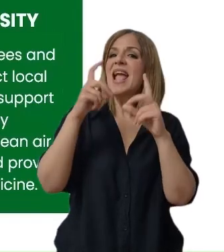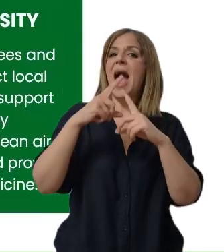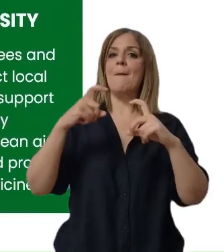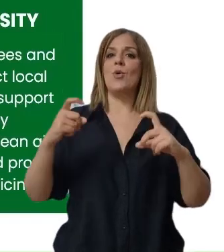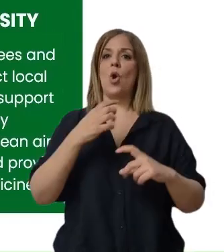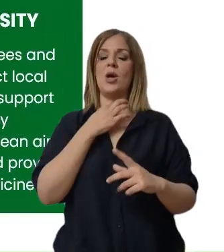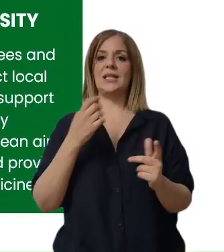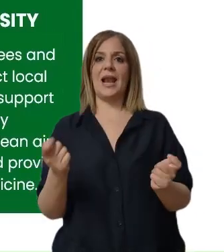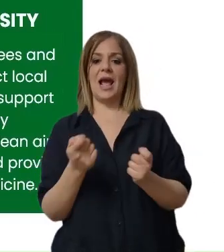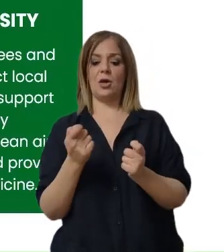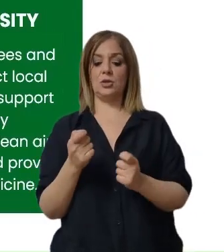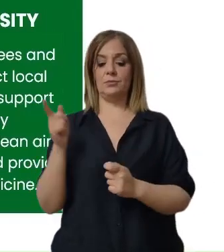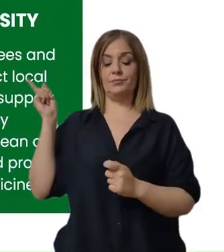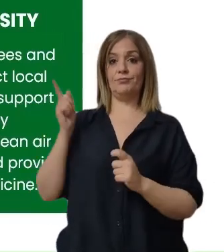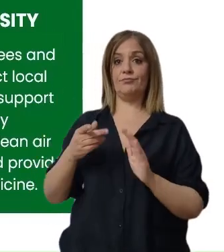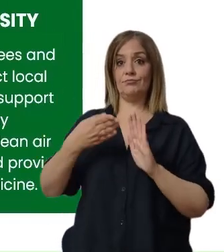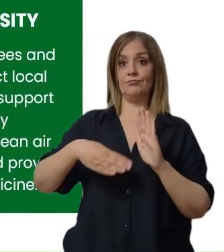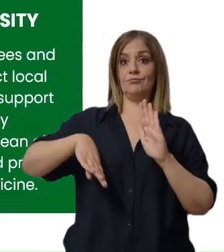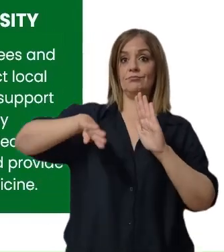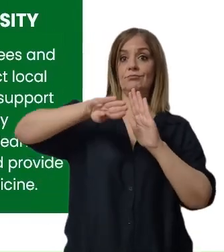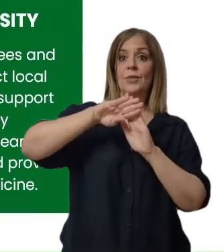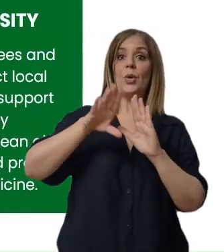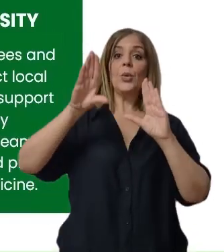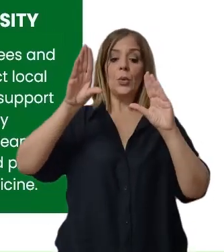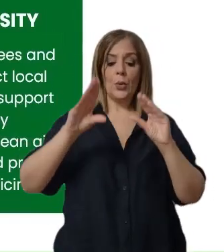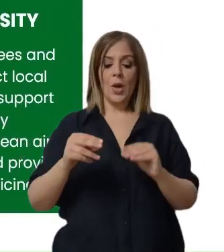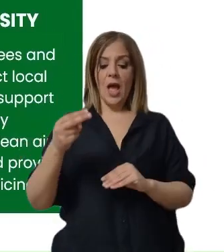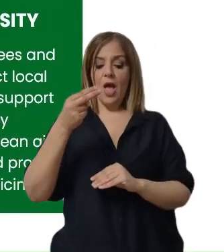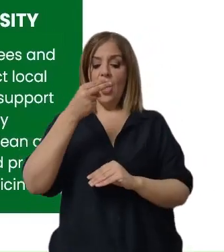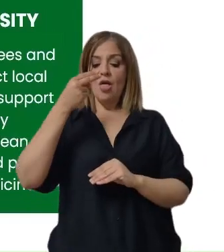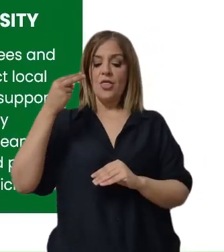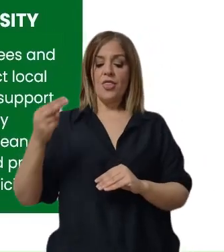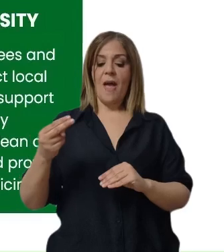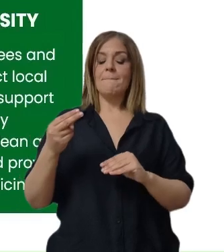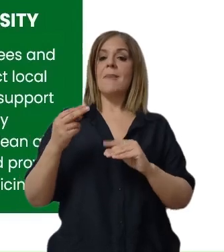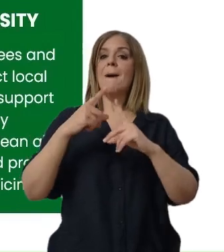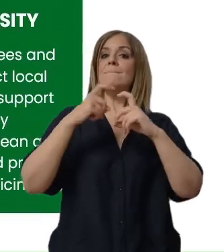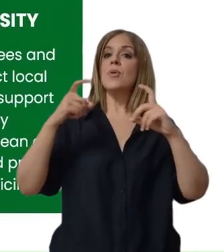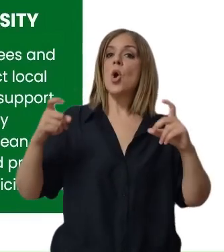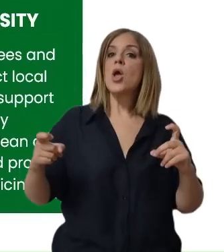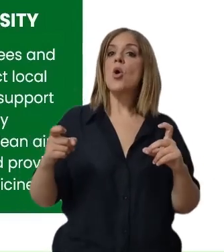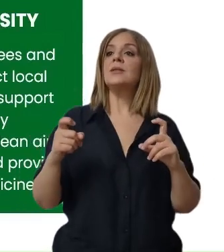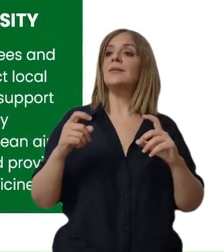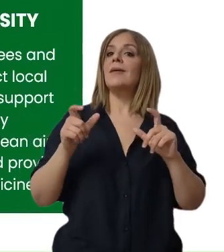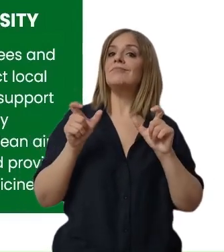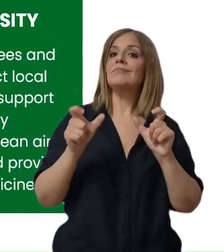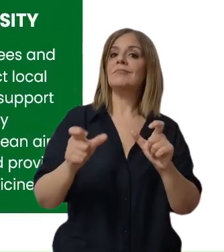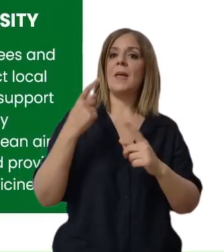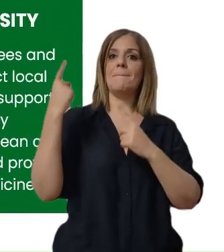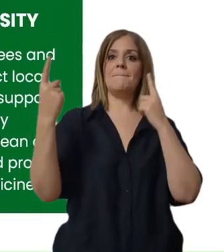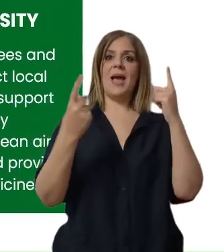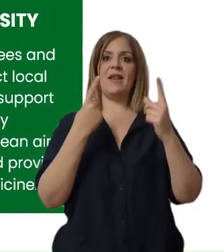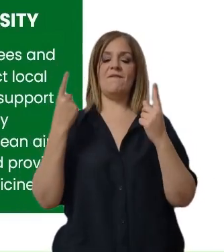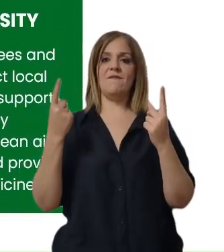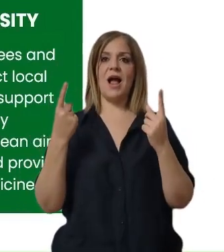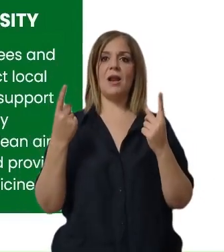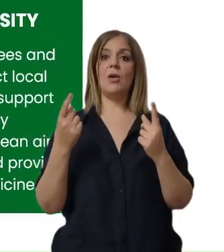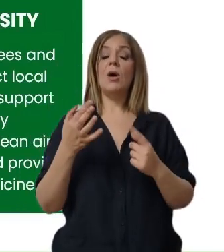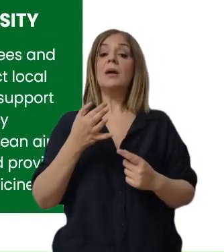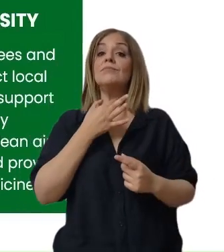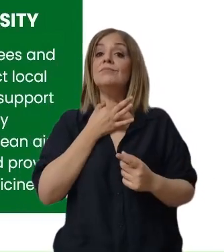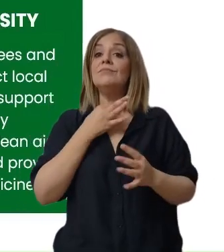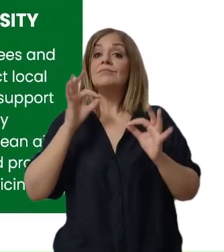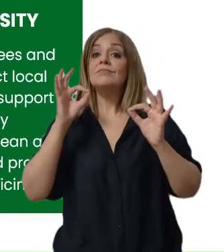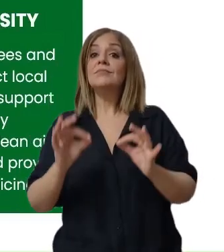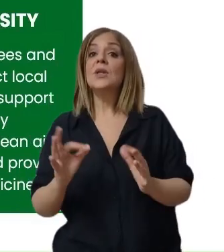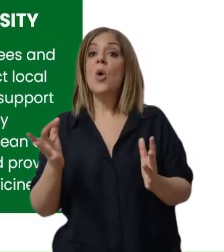Here, this slide speaks about resource conservation. Conserving resources means using what we need